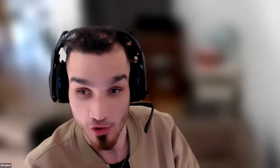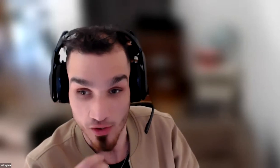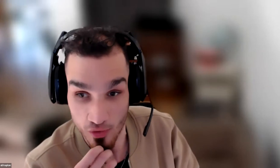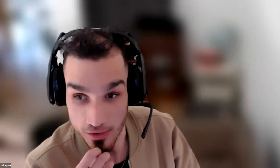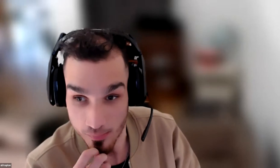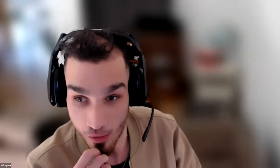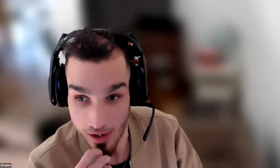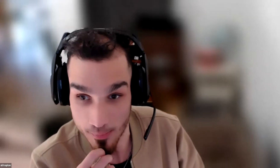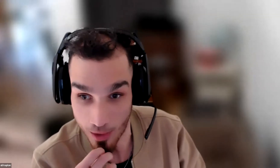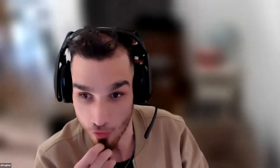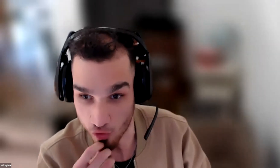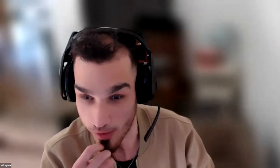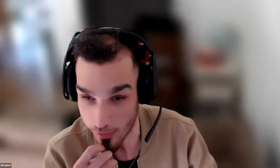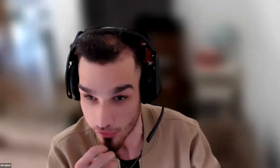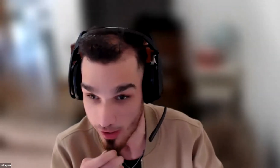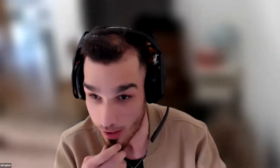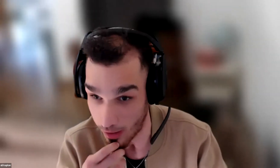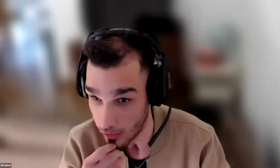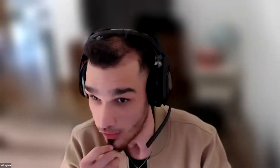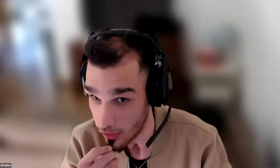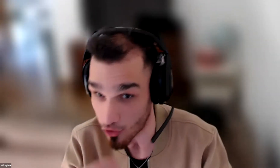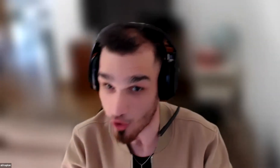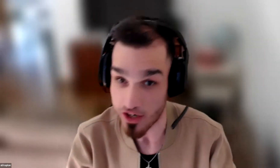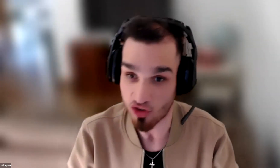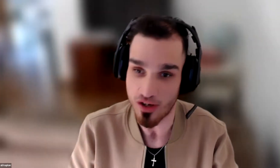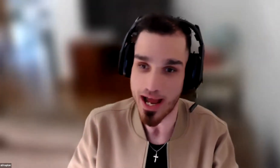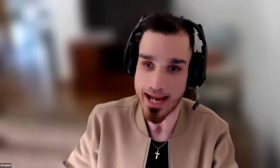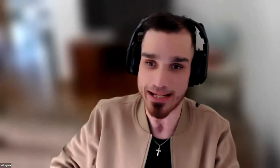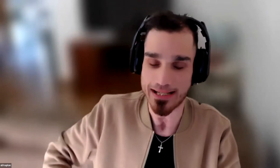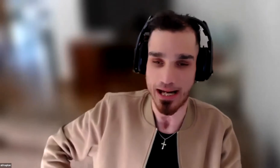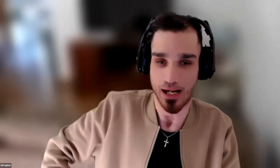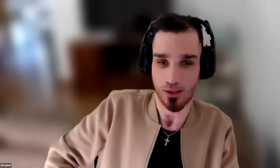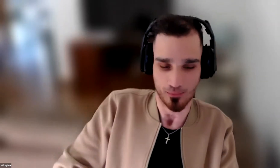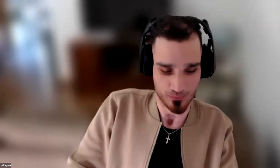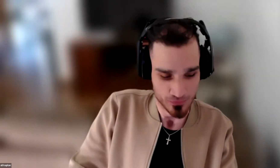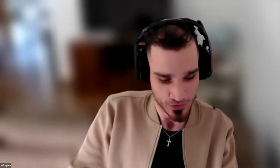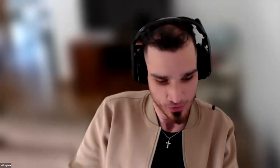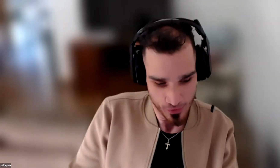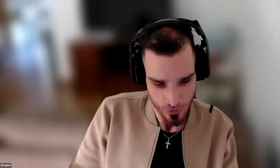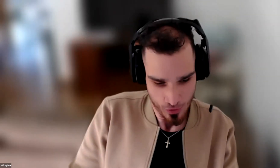Just very quickly, my biological parents are Turkish, and